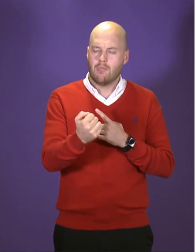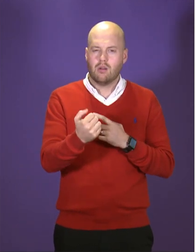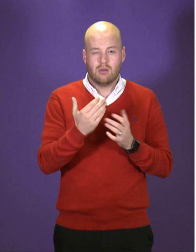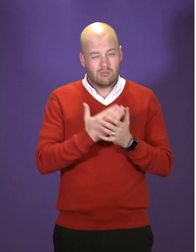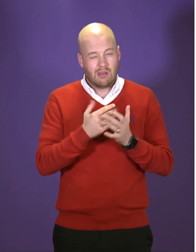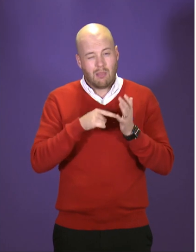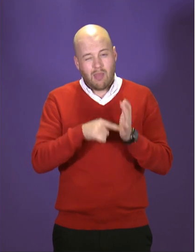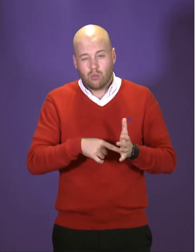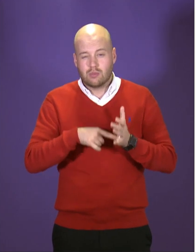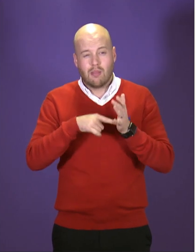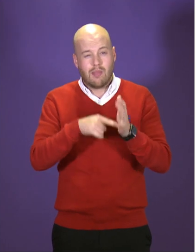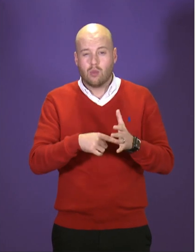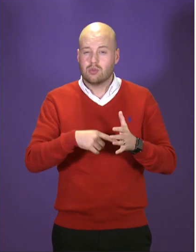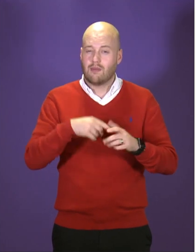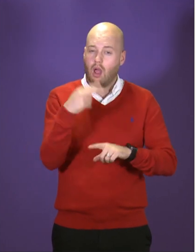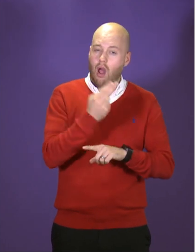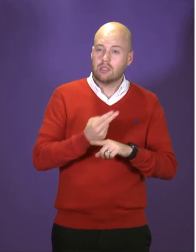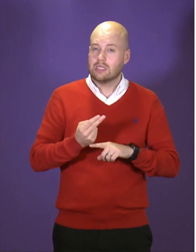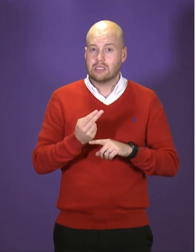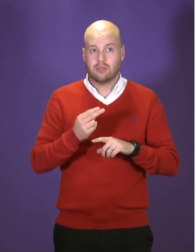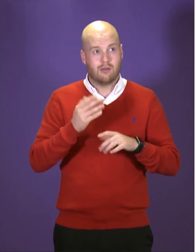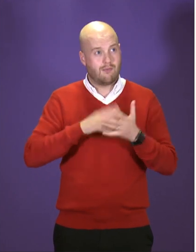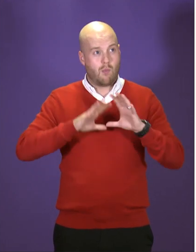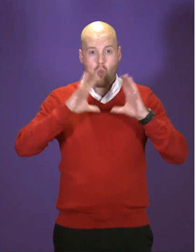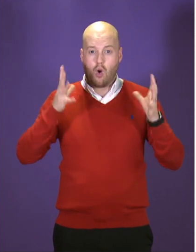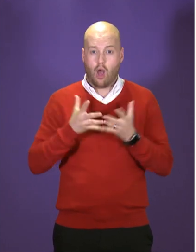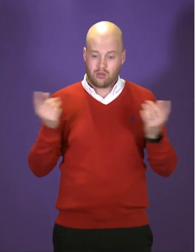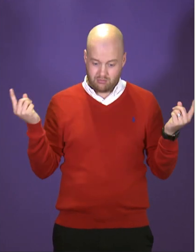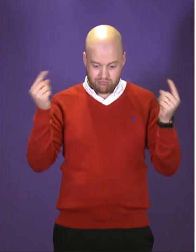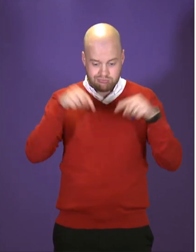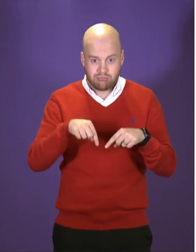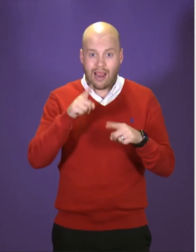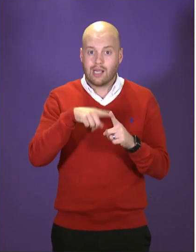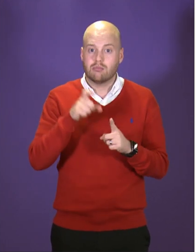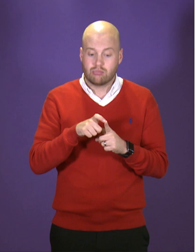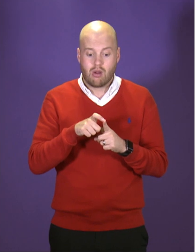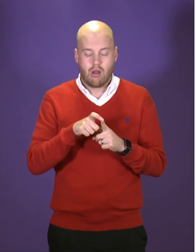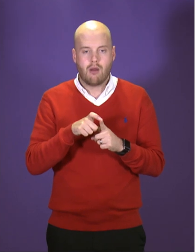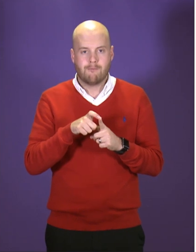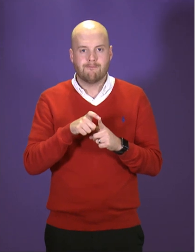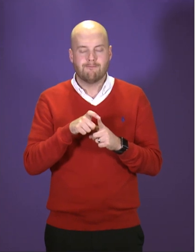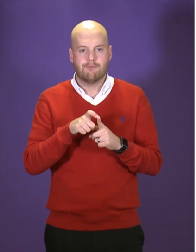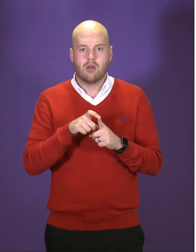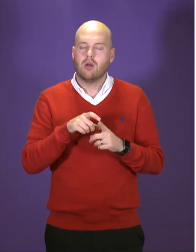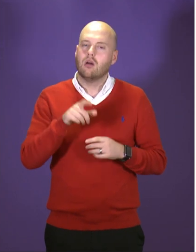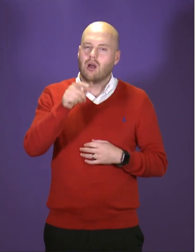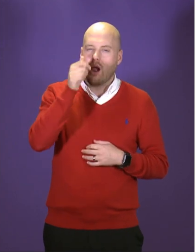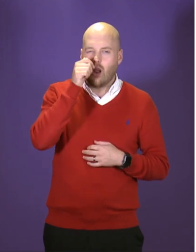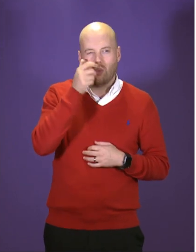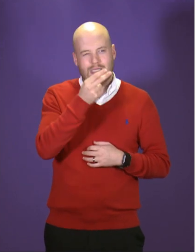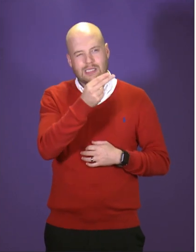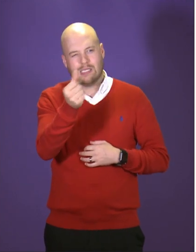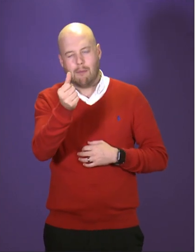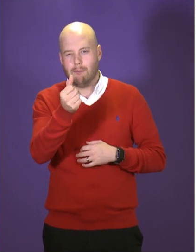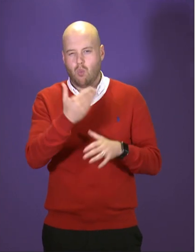from across the globe coming together. Yes, a lot of the work that you see is perhaps rubbish or